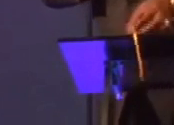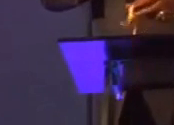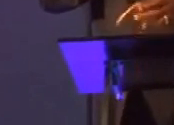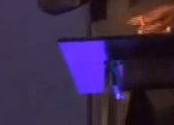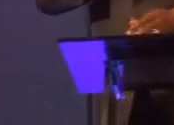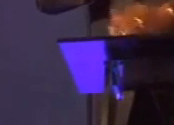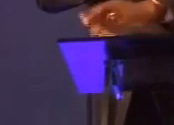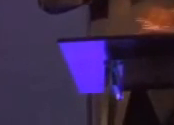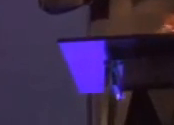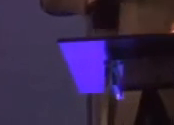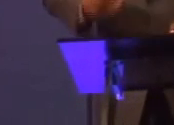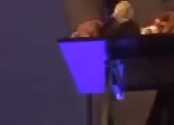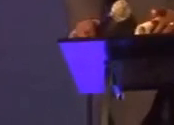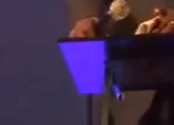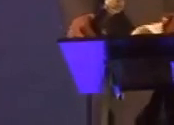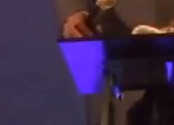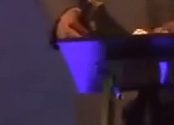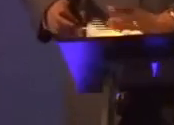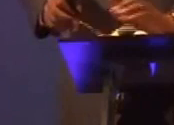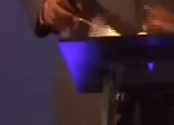of God, leaders in your different